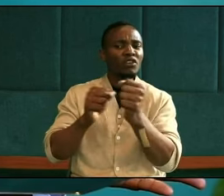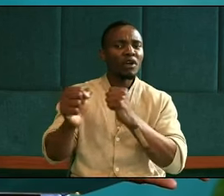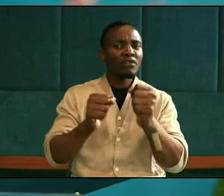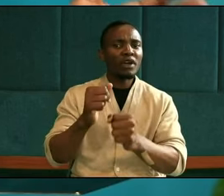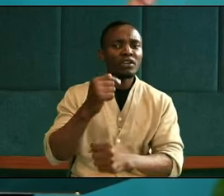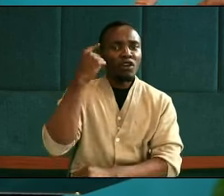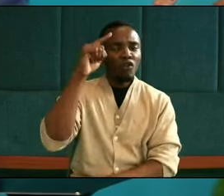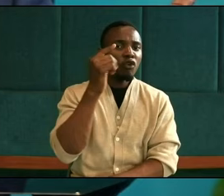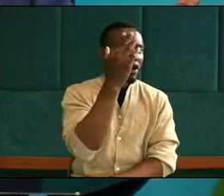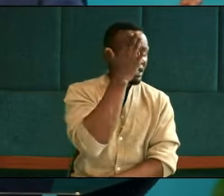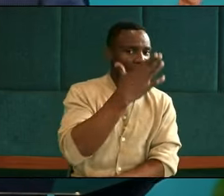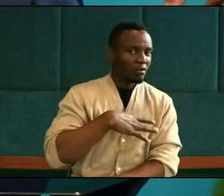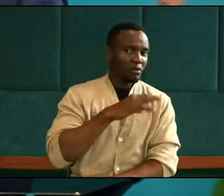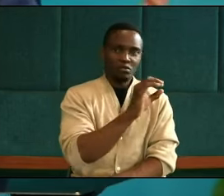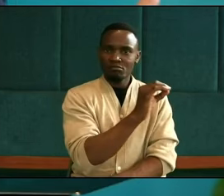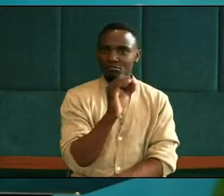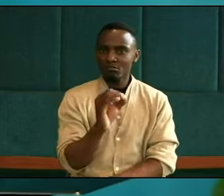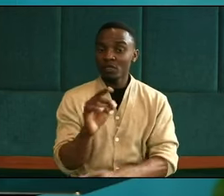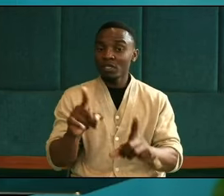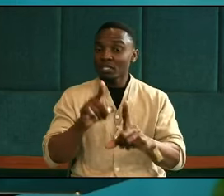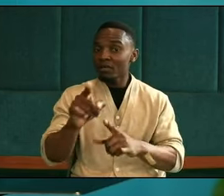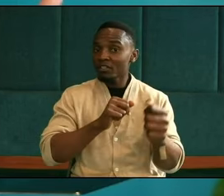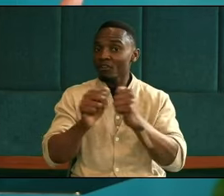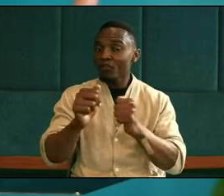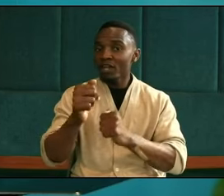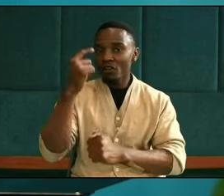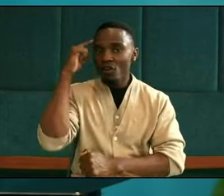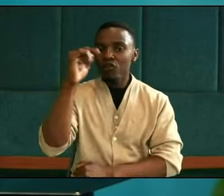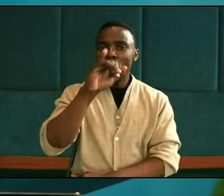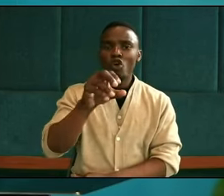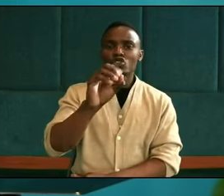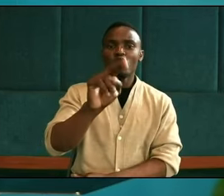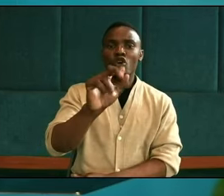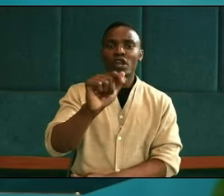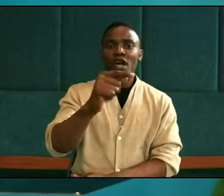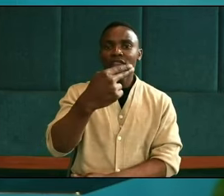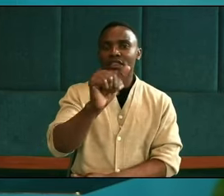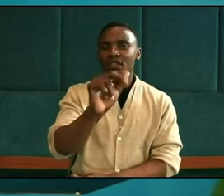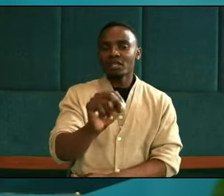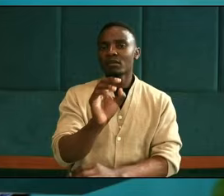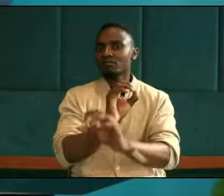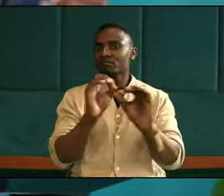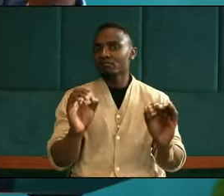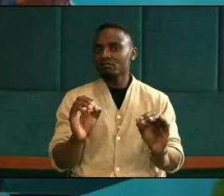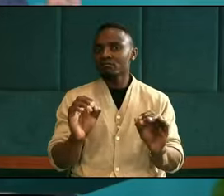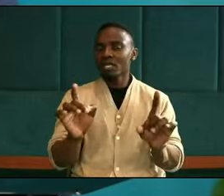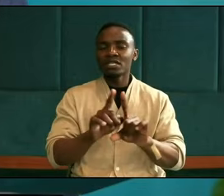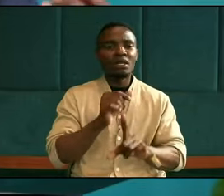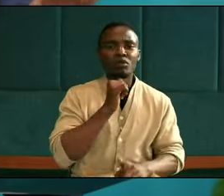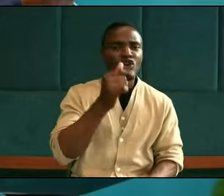Israelites. This battle was not Jonathan's battle. This battle was not Saul's battle.